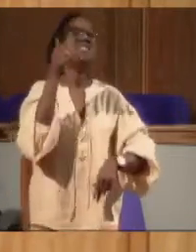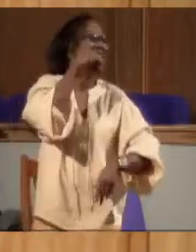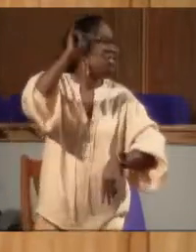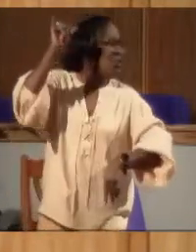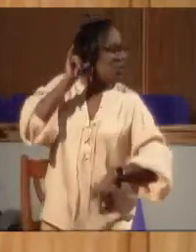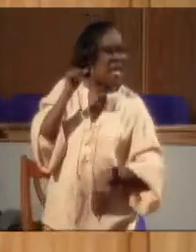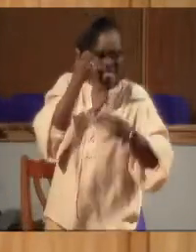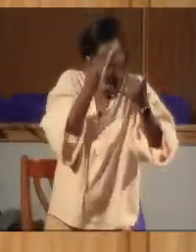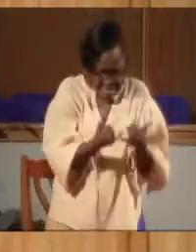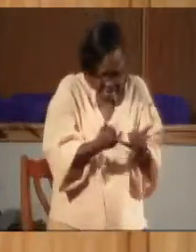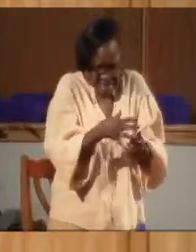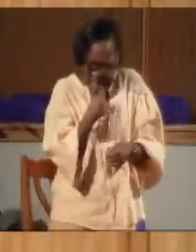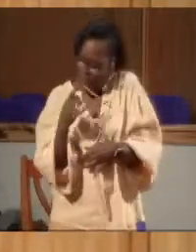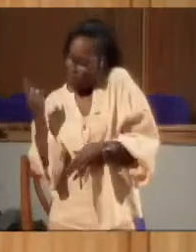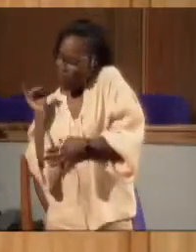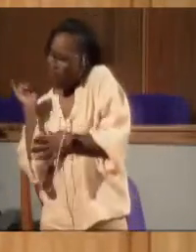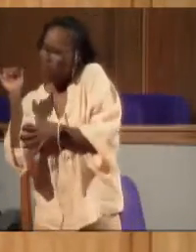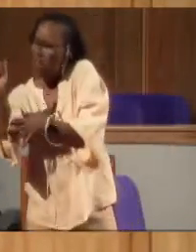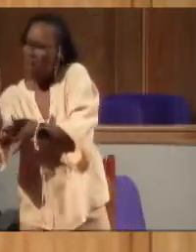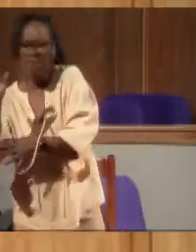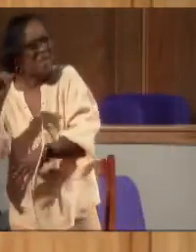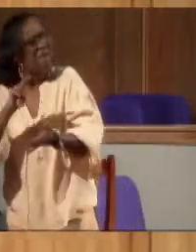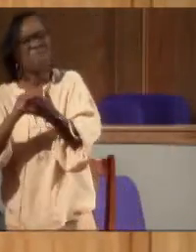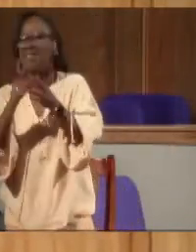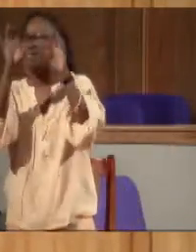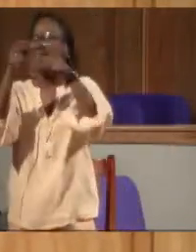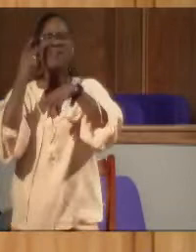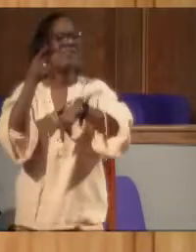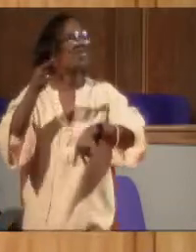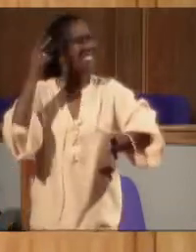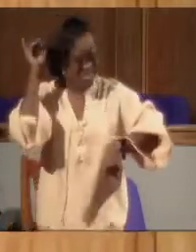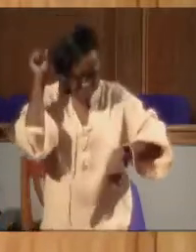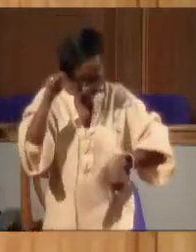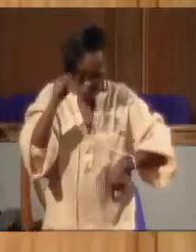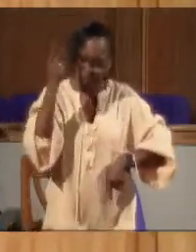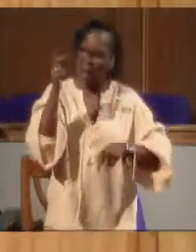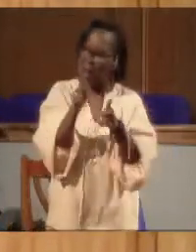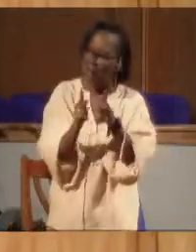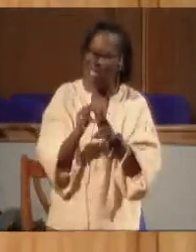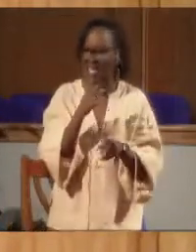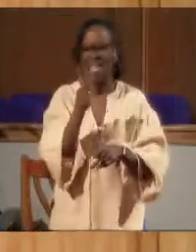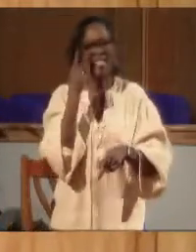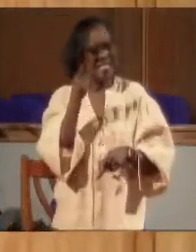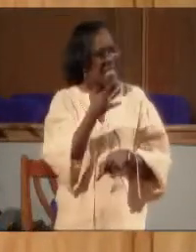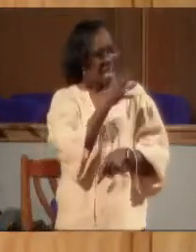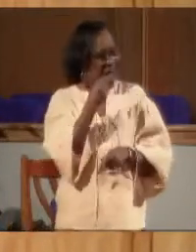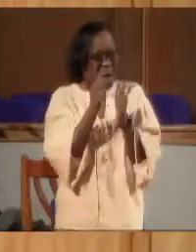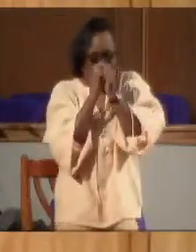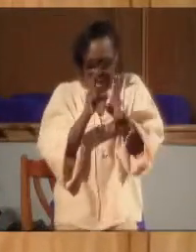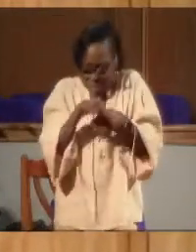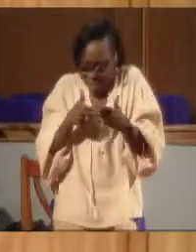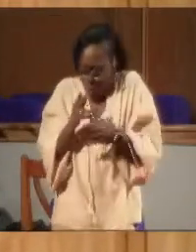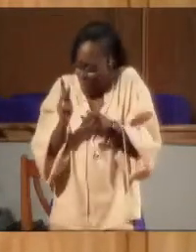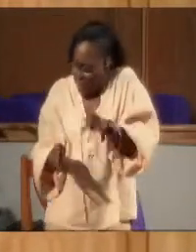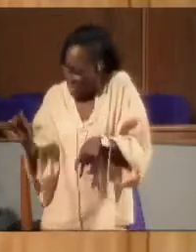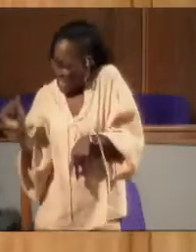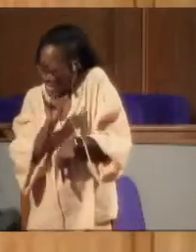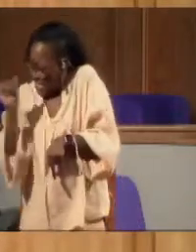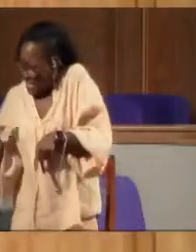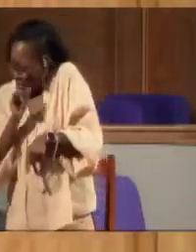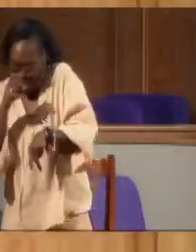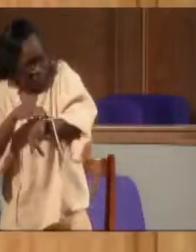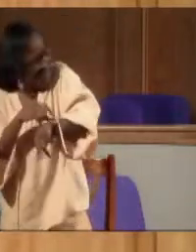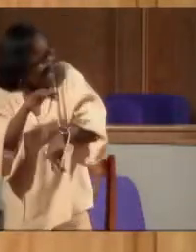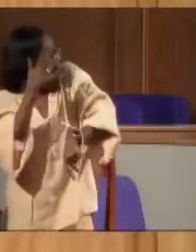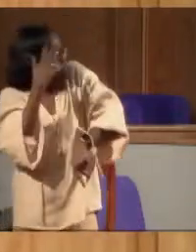and forever. That just simply means he can look in one glance and see everything and bless everybody at the same time. That's why